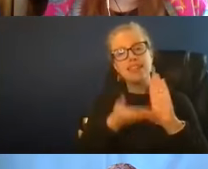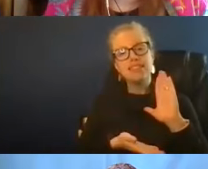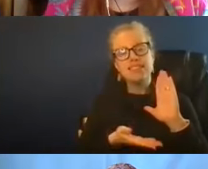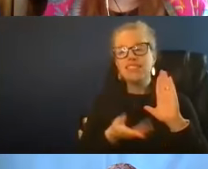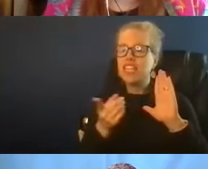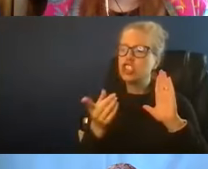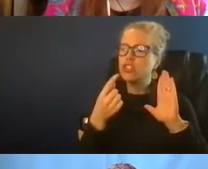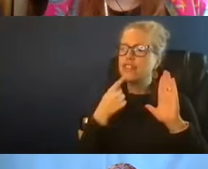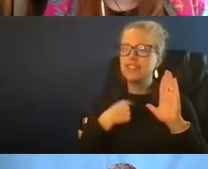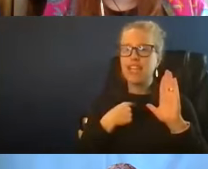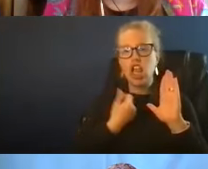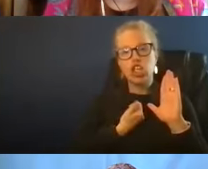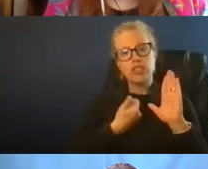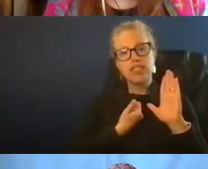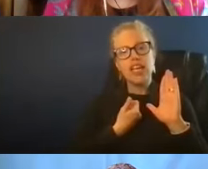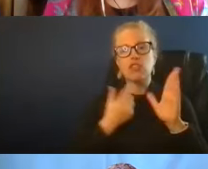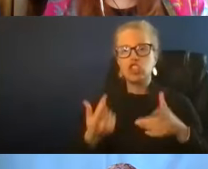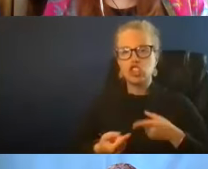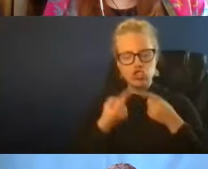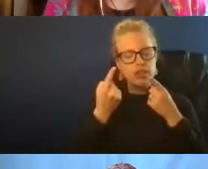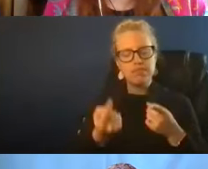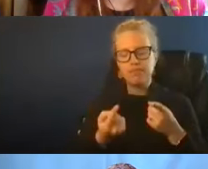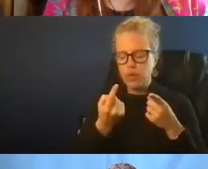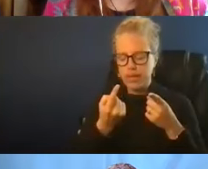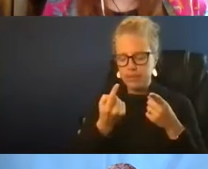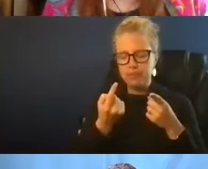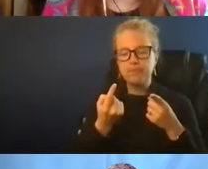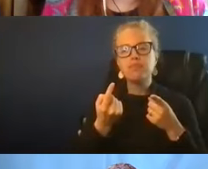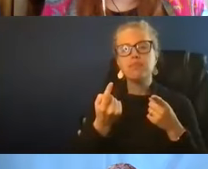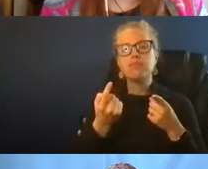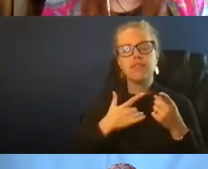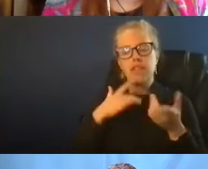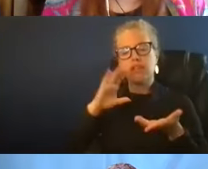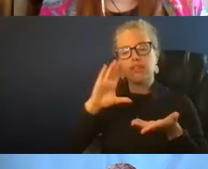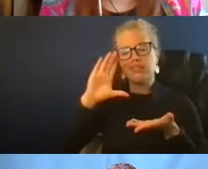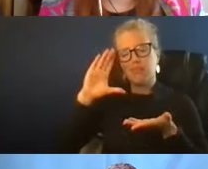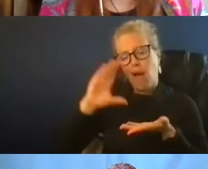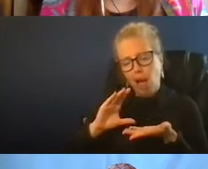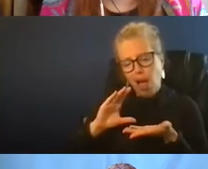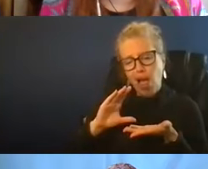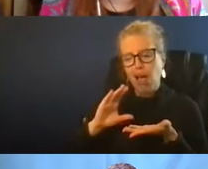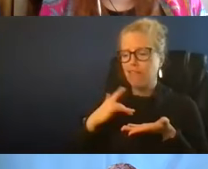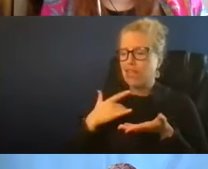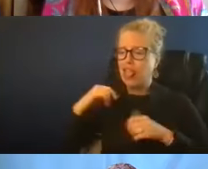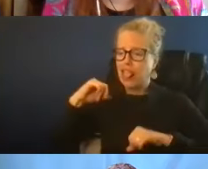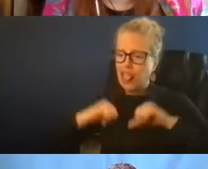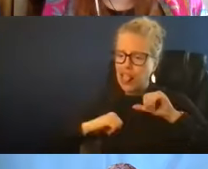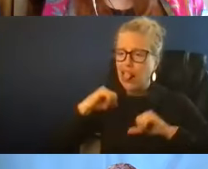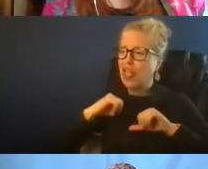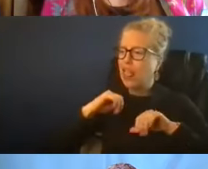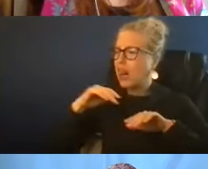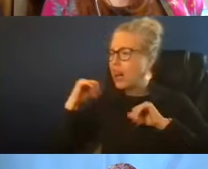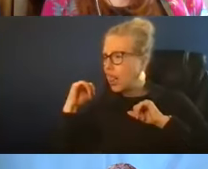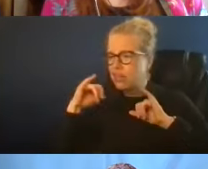can tell herself when she's having a hard time, when she's feeling small, when she's maybe feeling unsure about the choices that she's